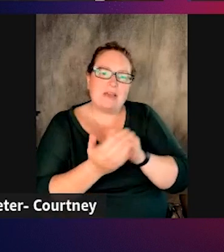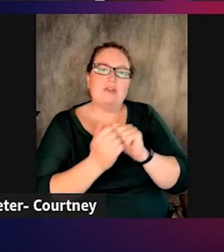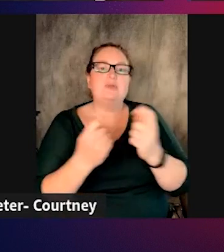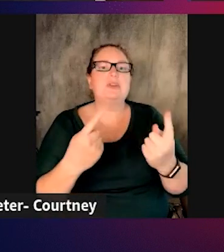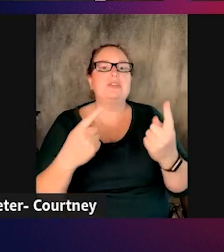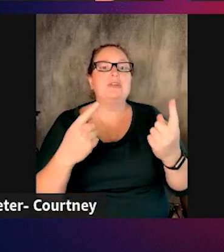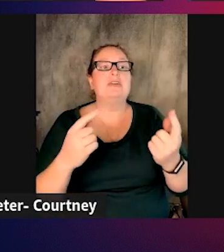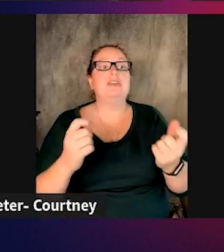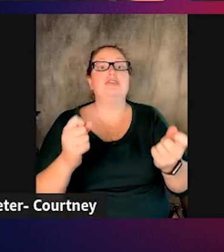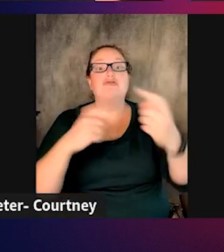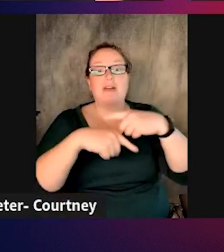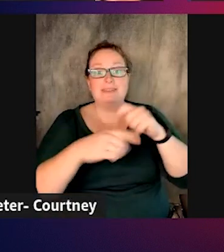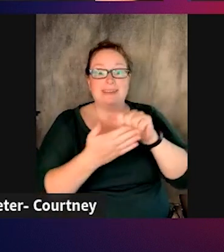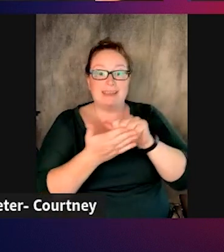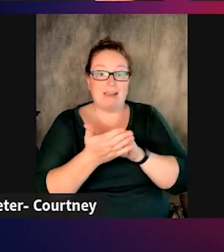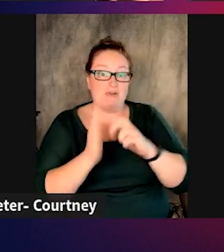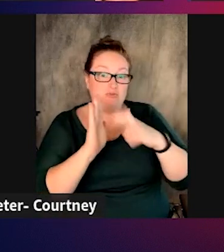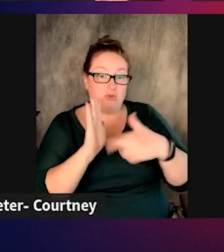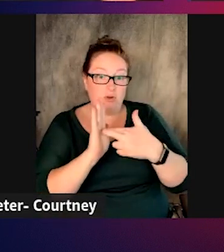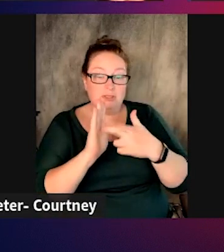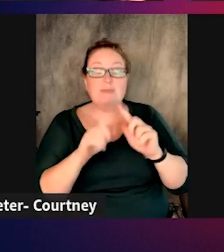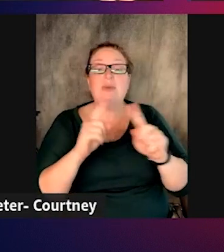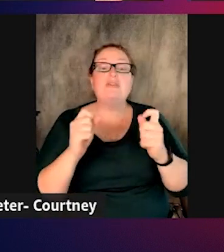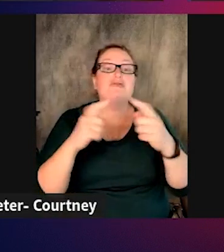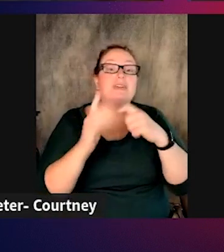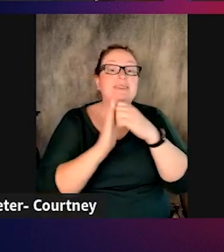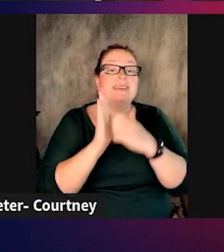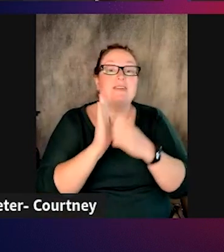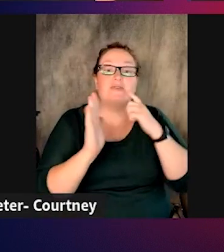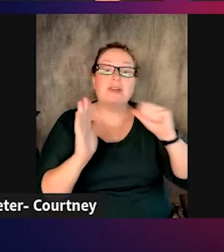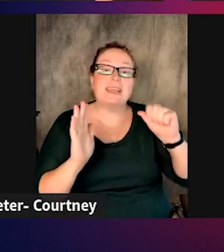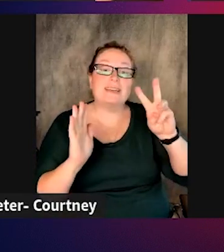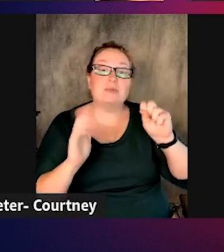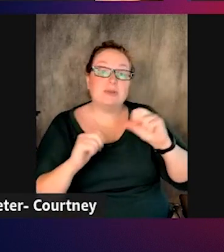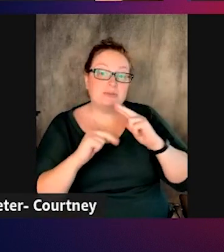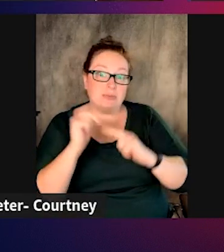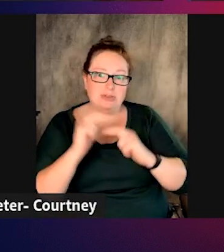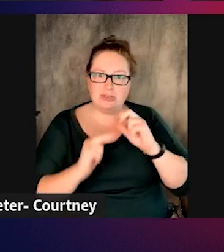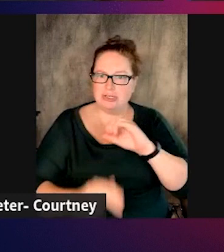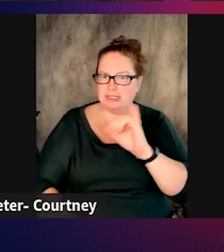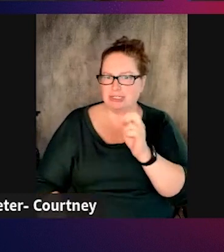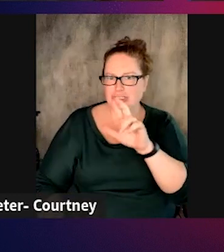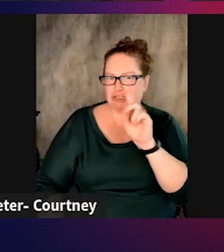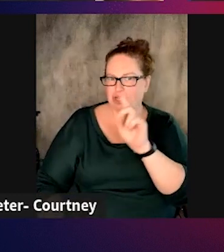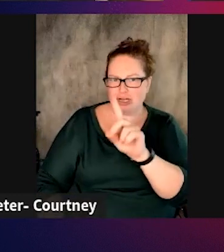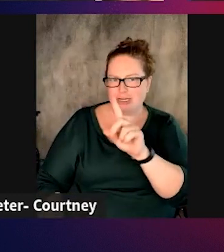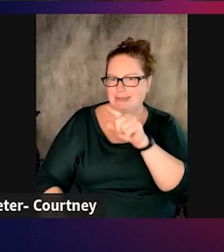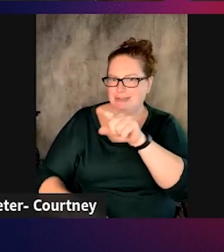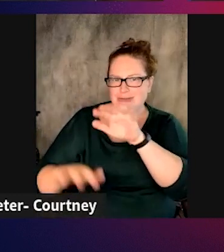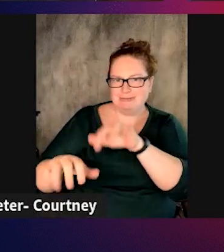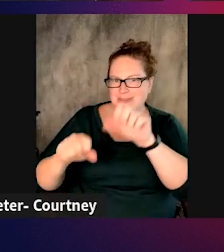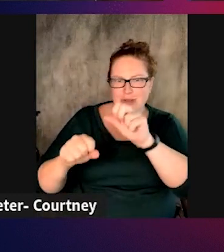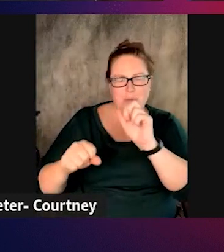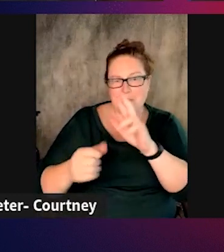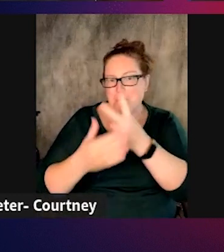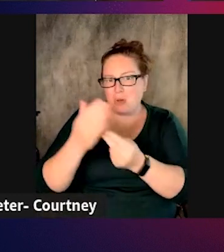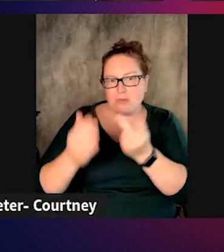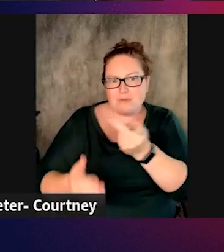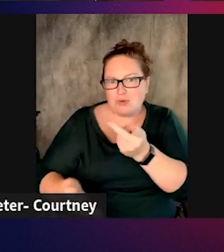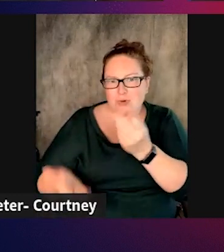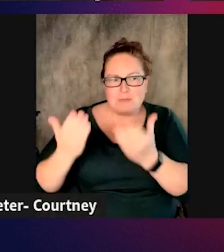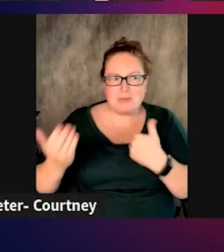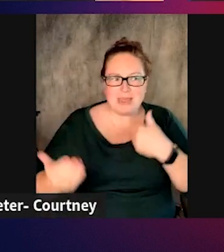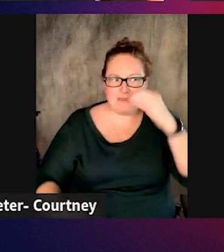for example. But cross-account for an AWS builder, and Jared, you could take this over. Maybe both of you have some opinions on